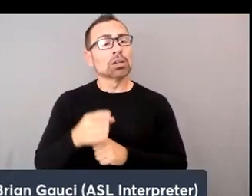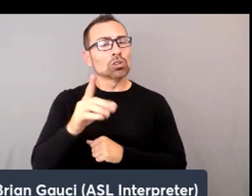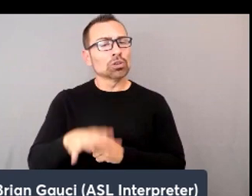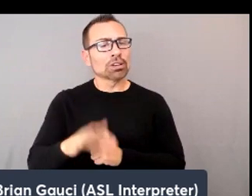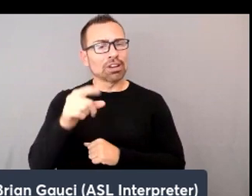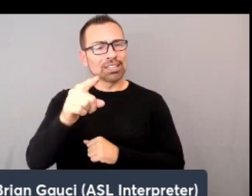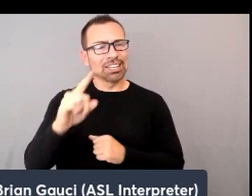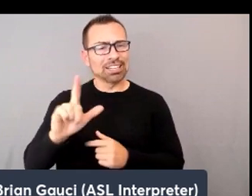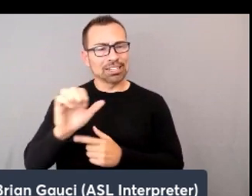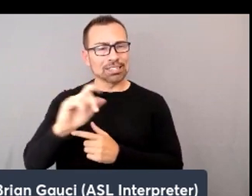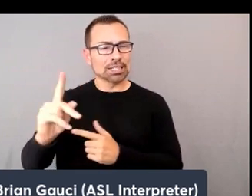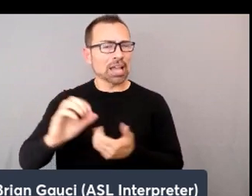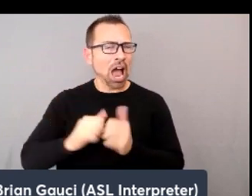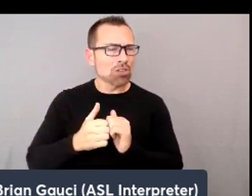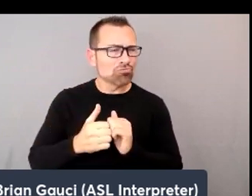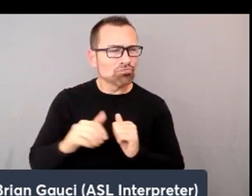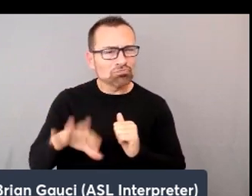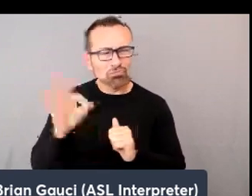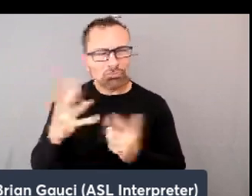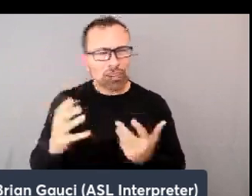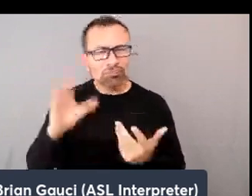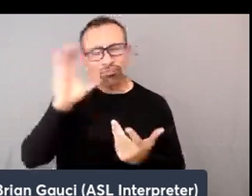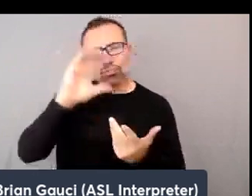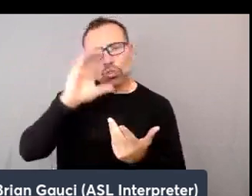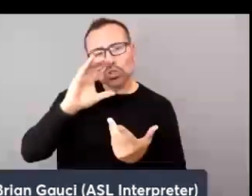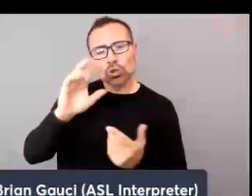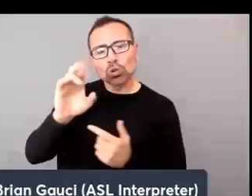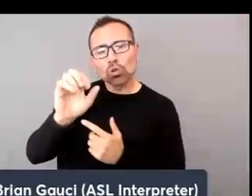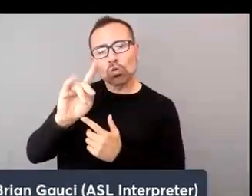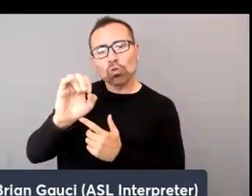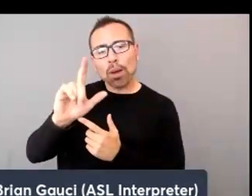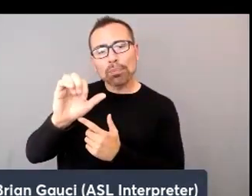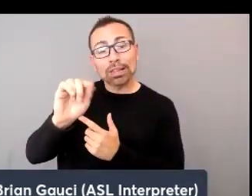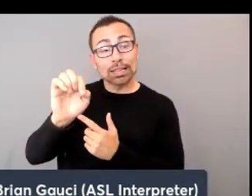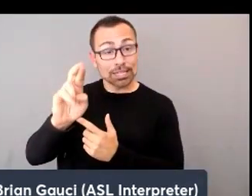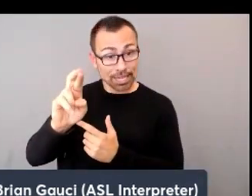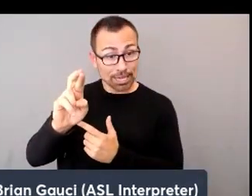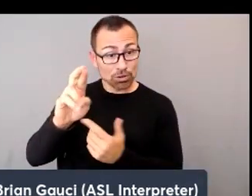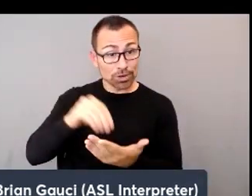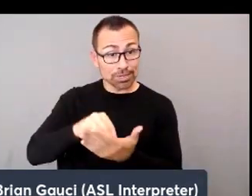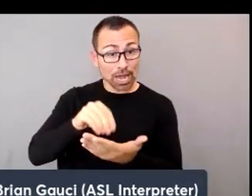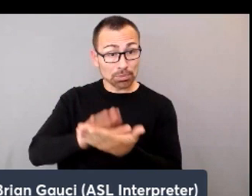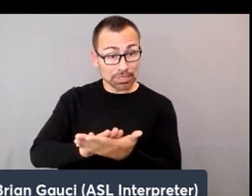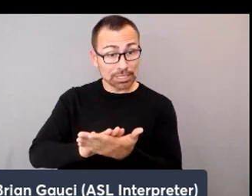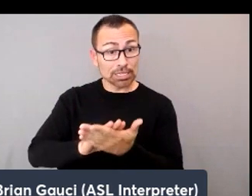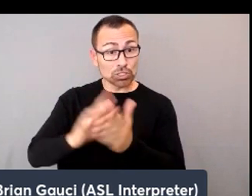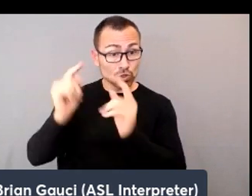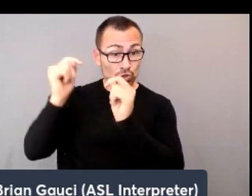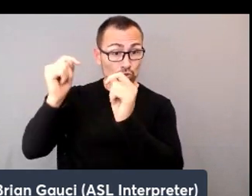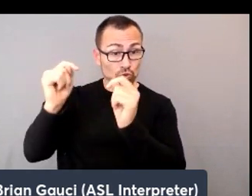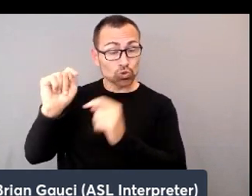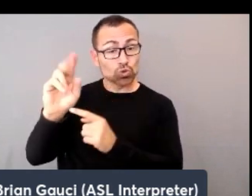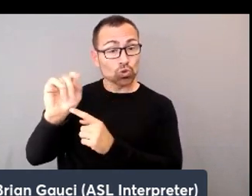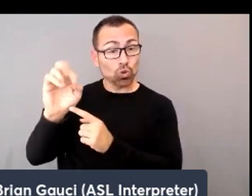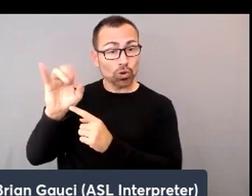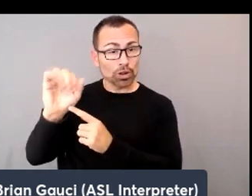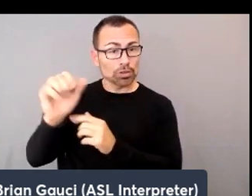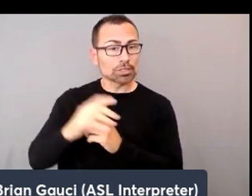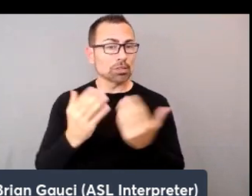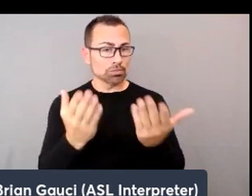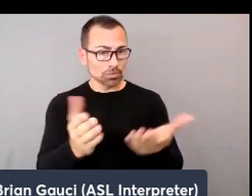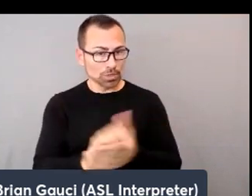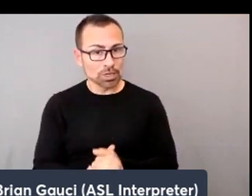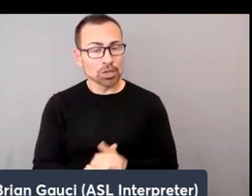Googling Replicator, the documentation tutorials, and it will take you here. we have an overview, we have the exact